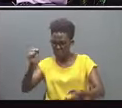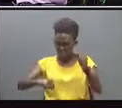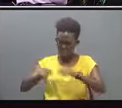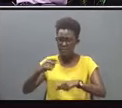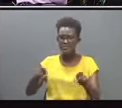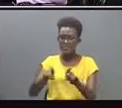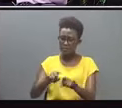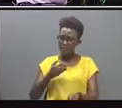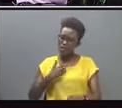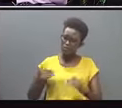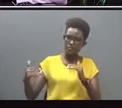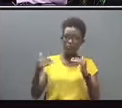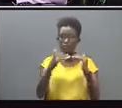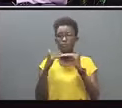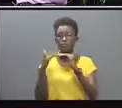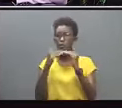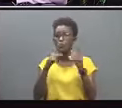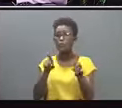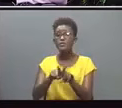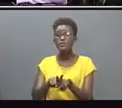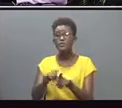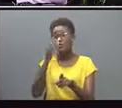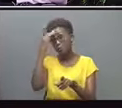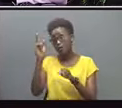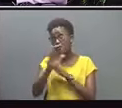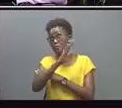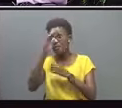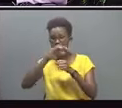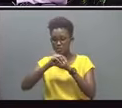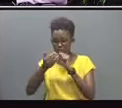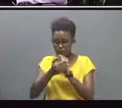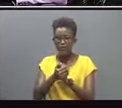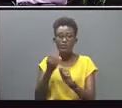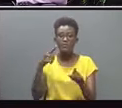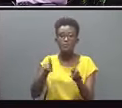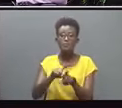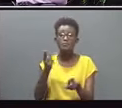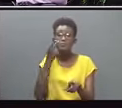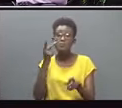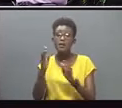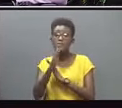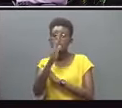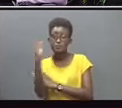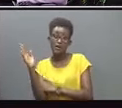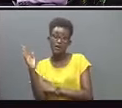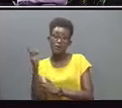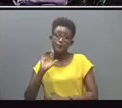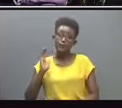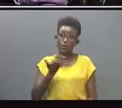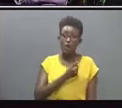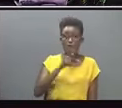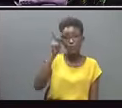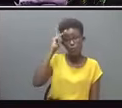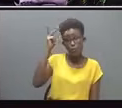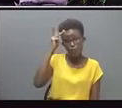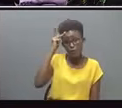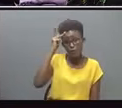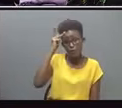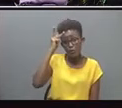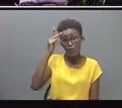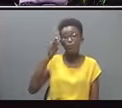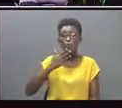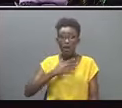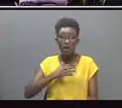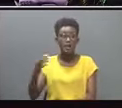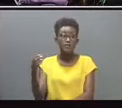Because we are created, all of us, with the image of God. We have the wisdom, we have the intellectual